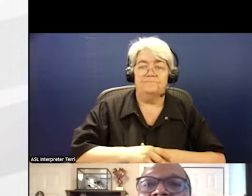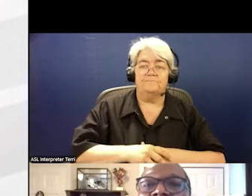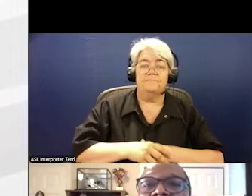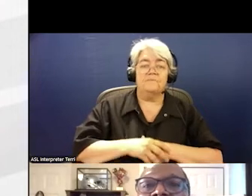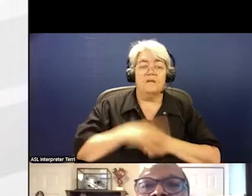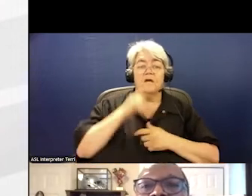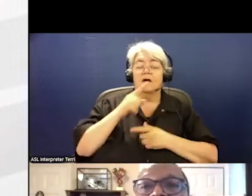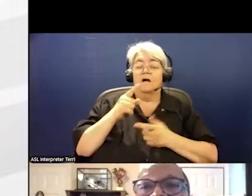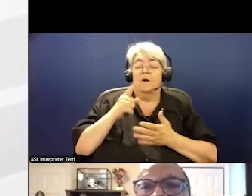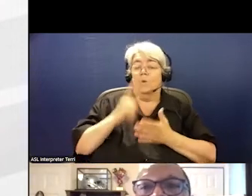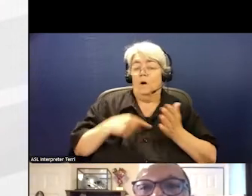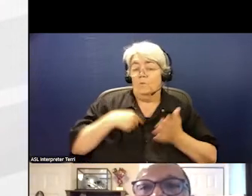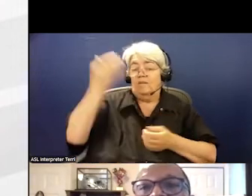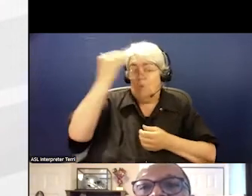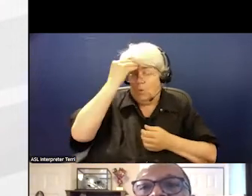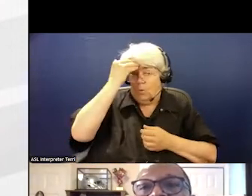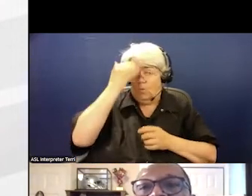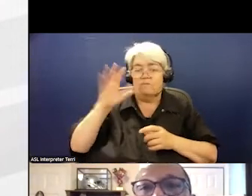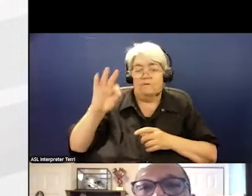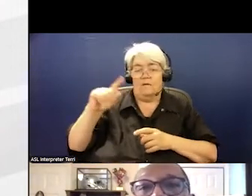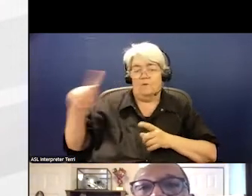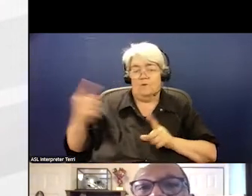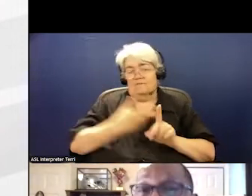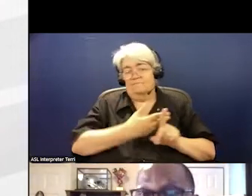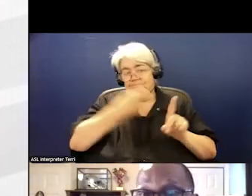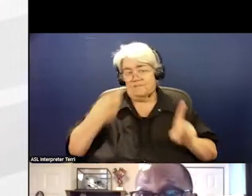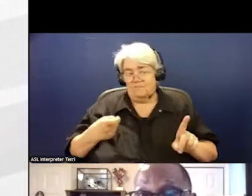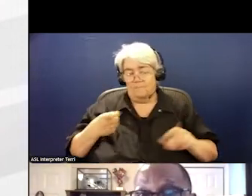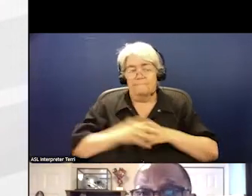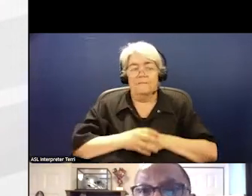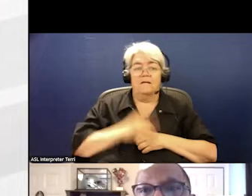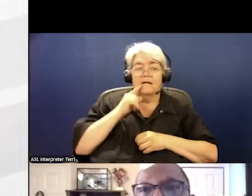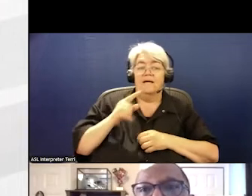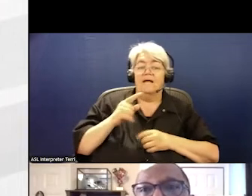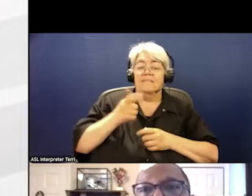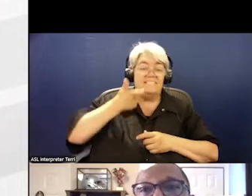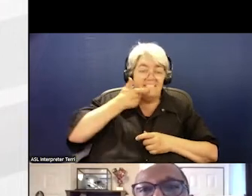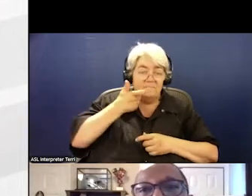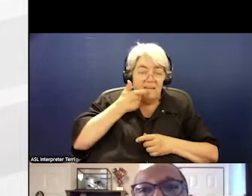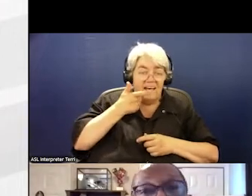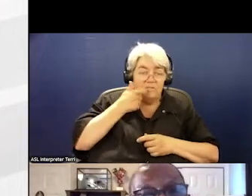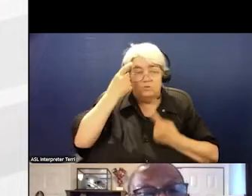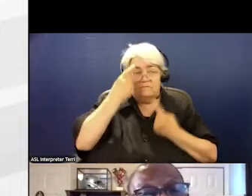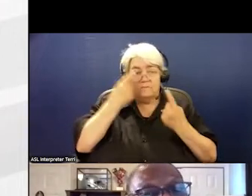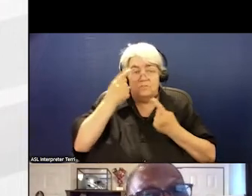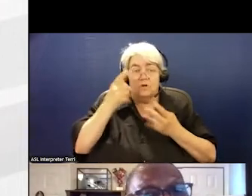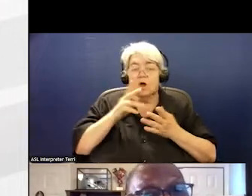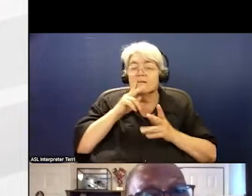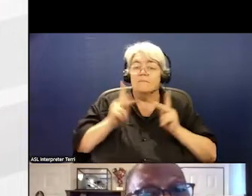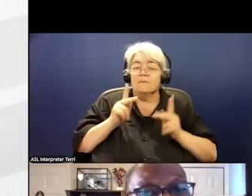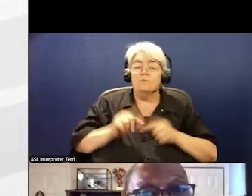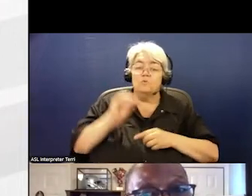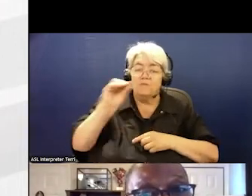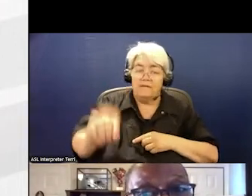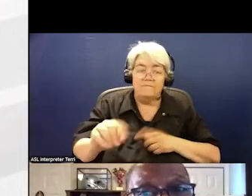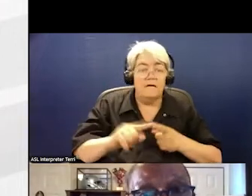from 911. Dispatchers focus on assets to put into the field, and closest may not